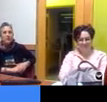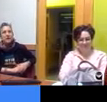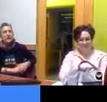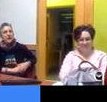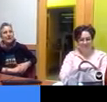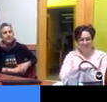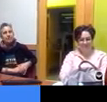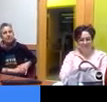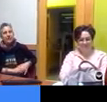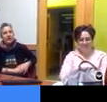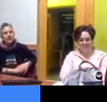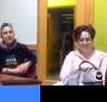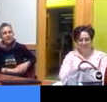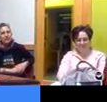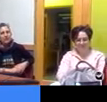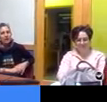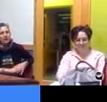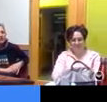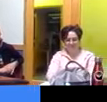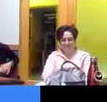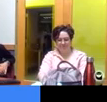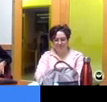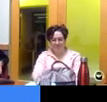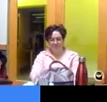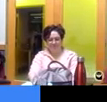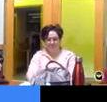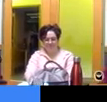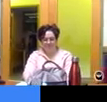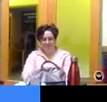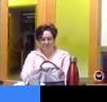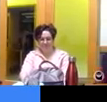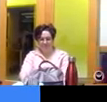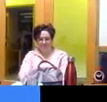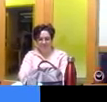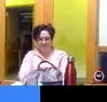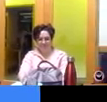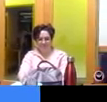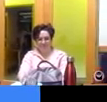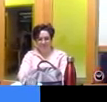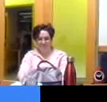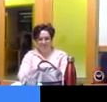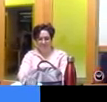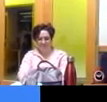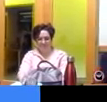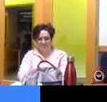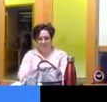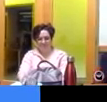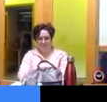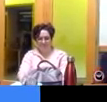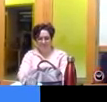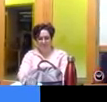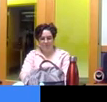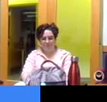21. And I like to just make a side note of the reproductive justice